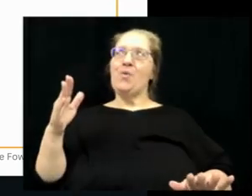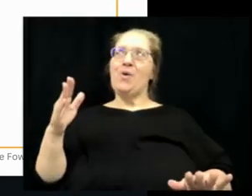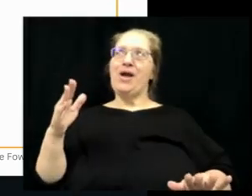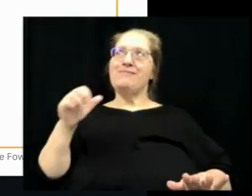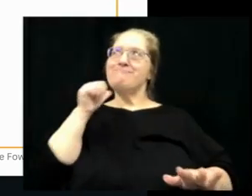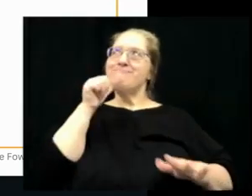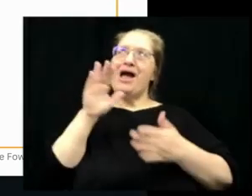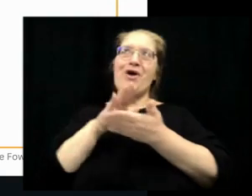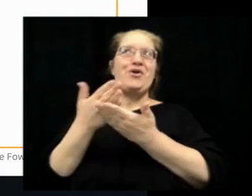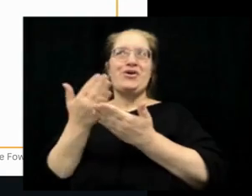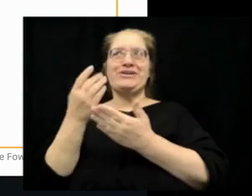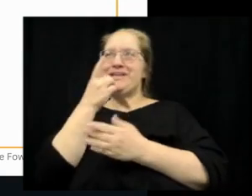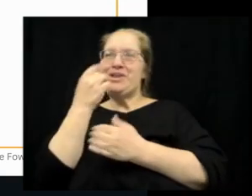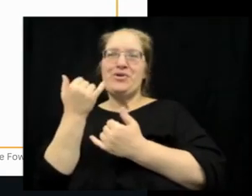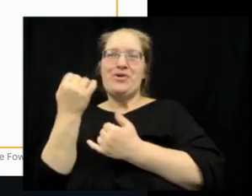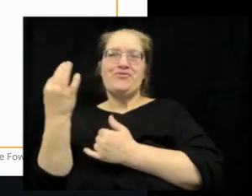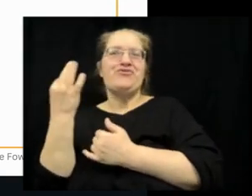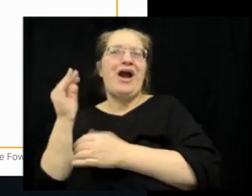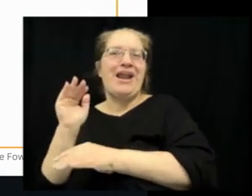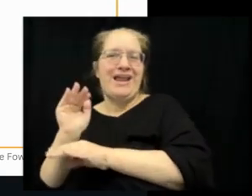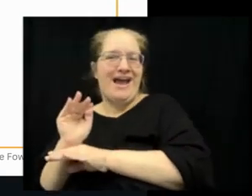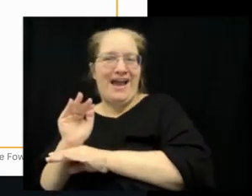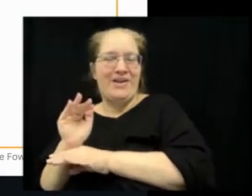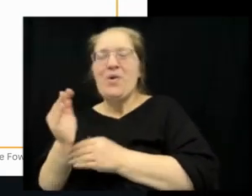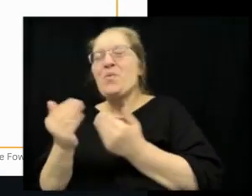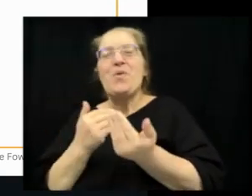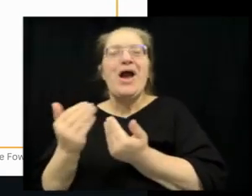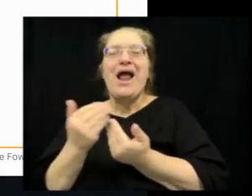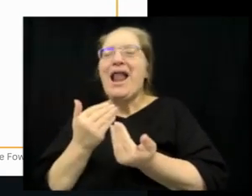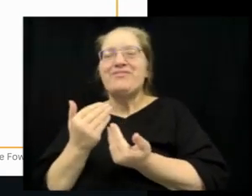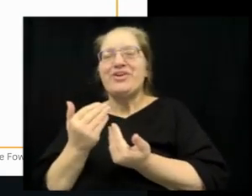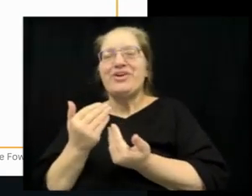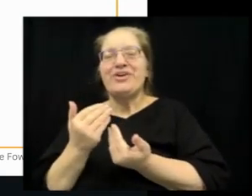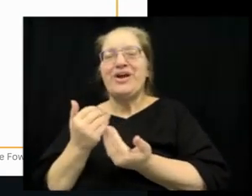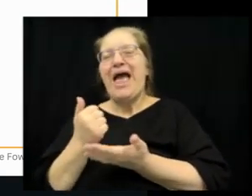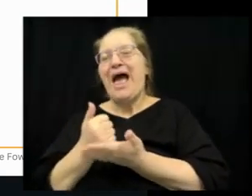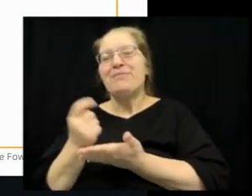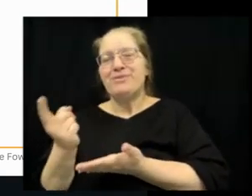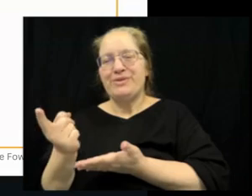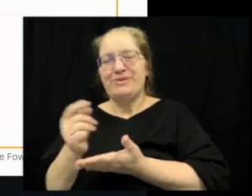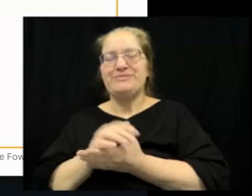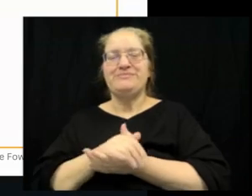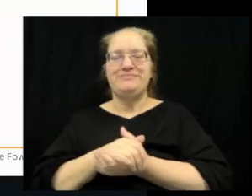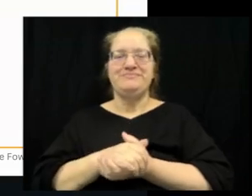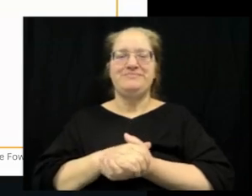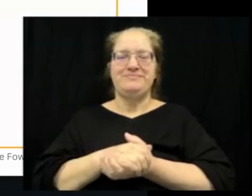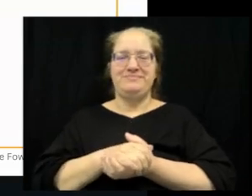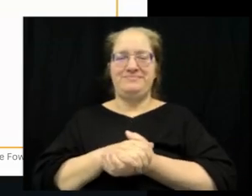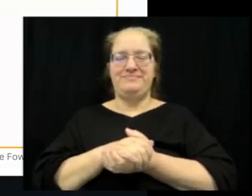dinner this Right. on Friday night. Whatever your thing is that you want to do a